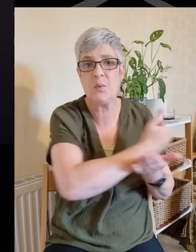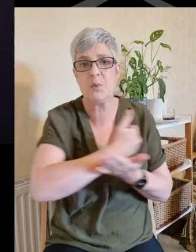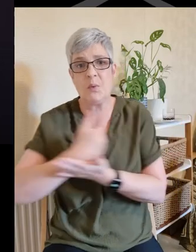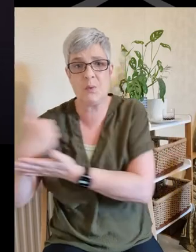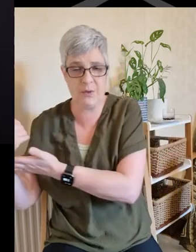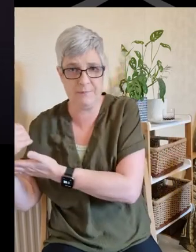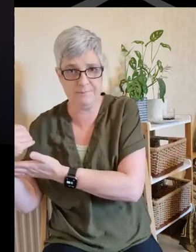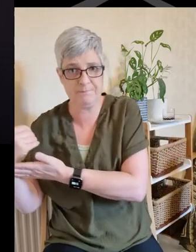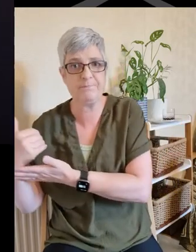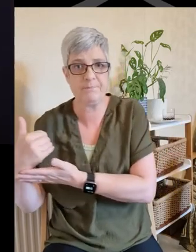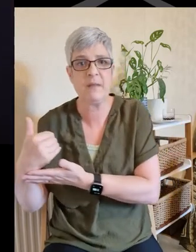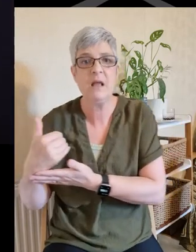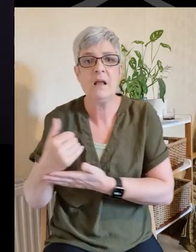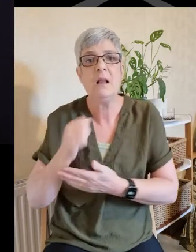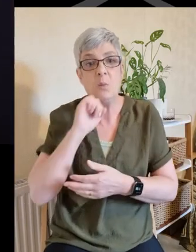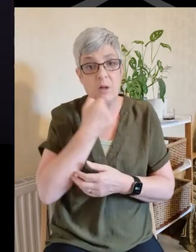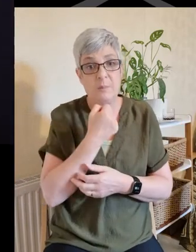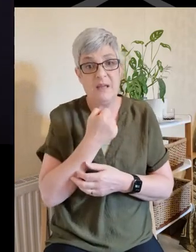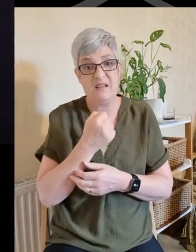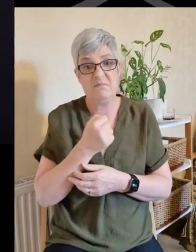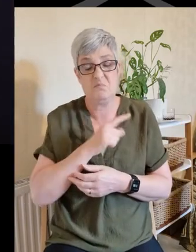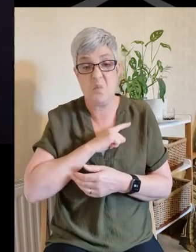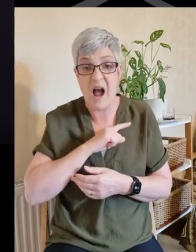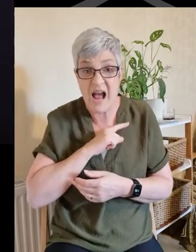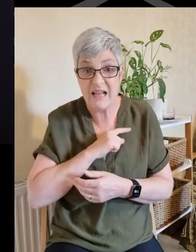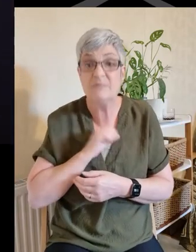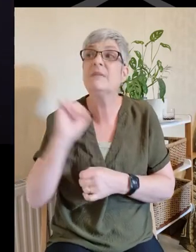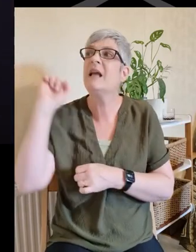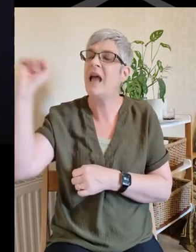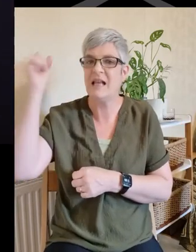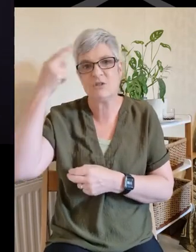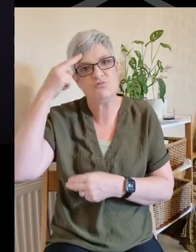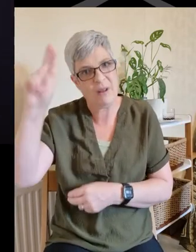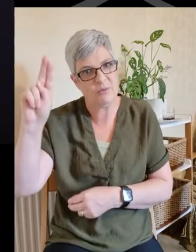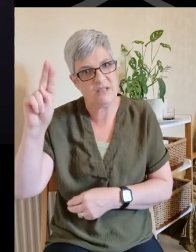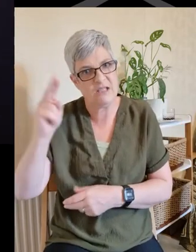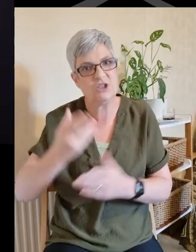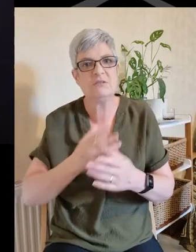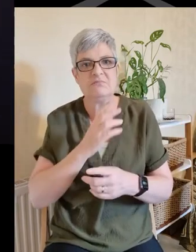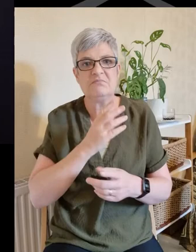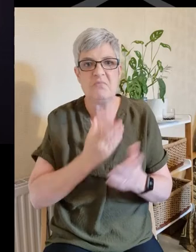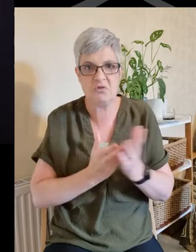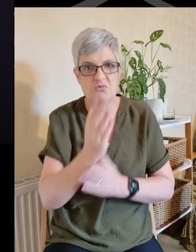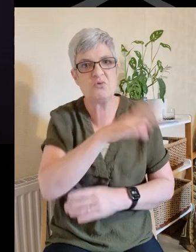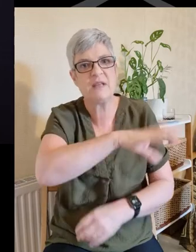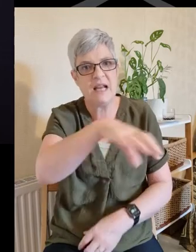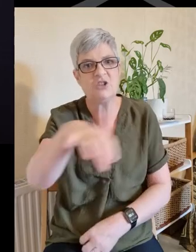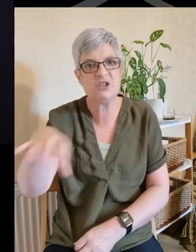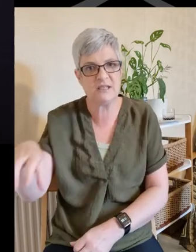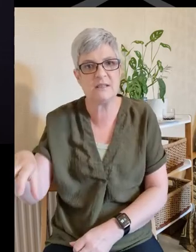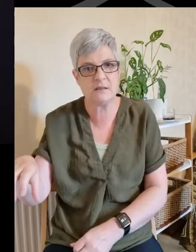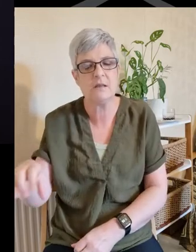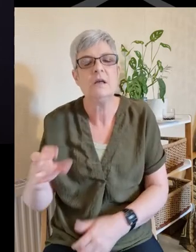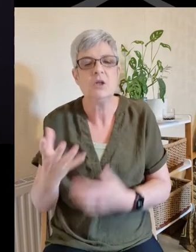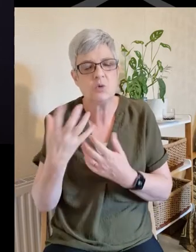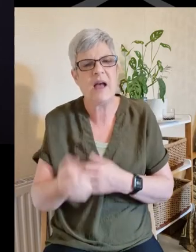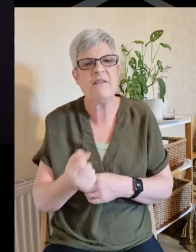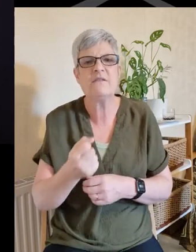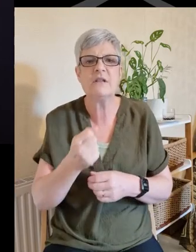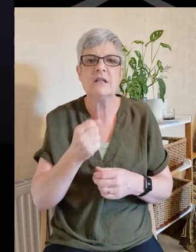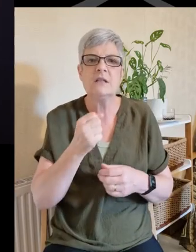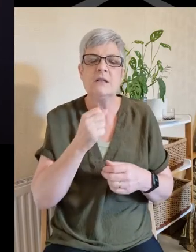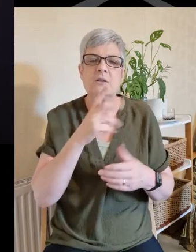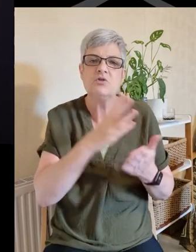And that would be for the sake of his own reputation amongst the nations. And so we have in chapter